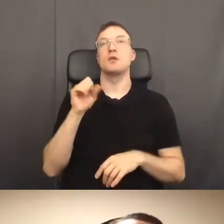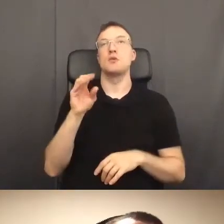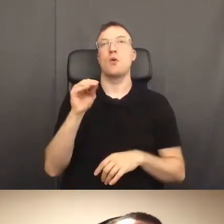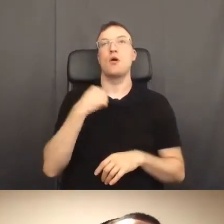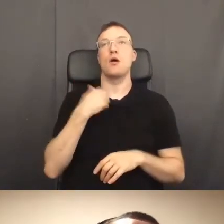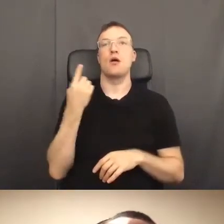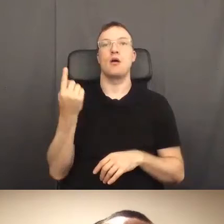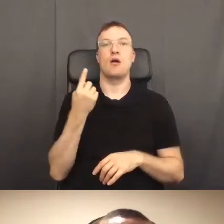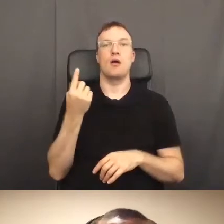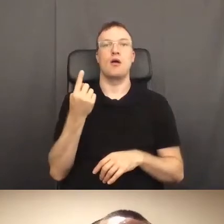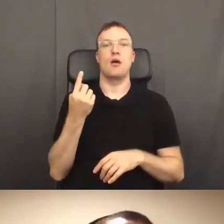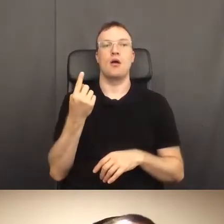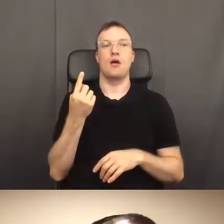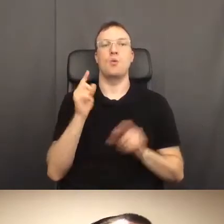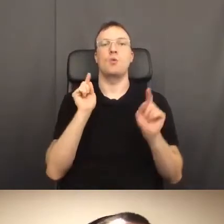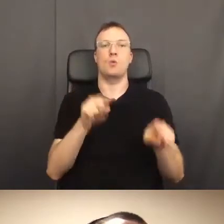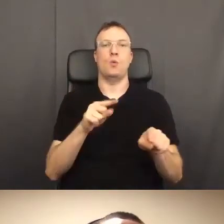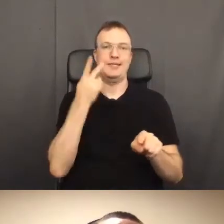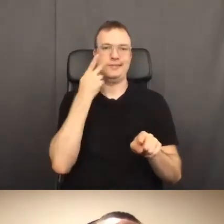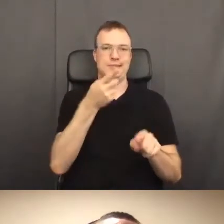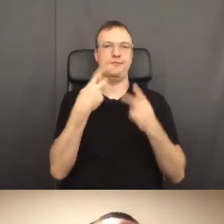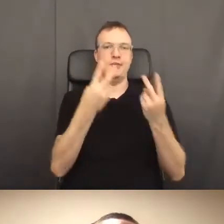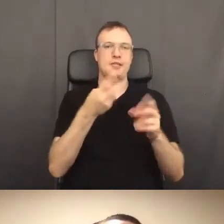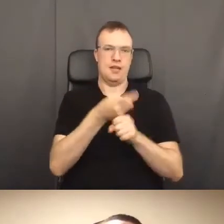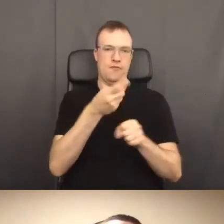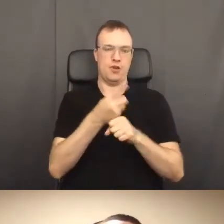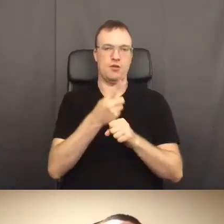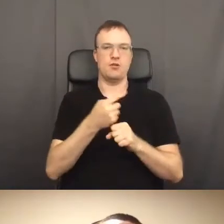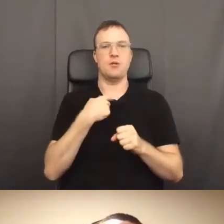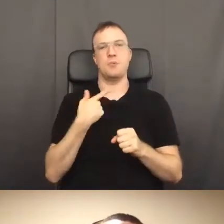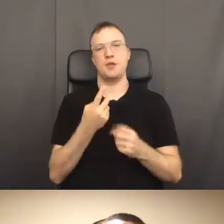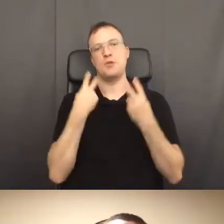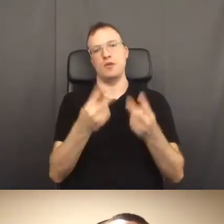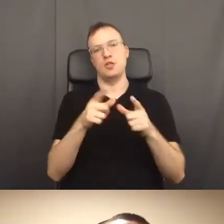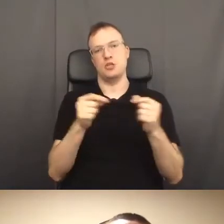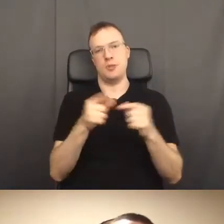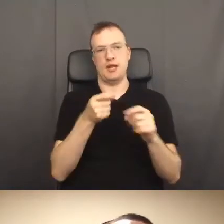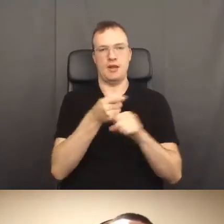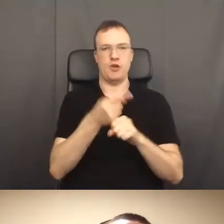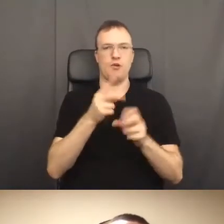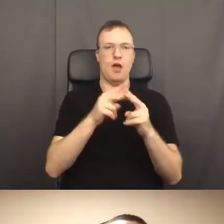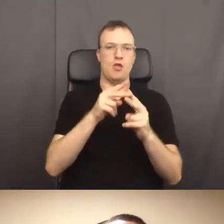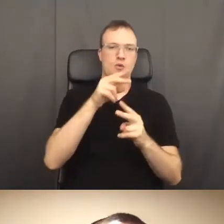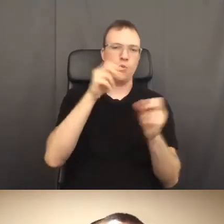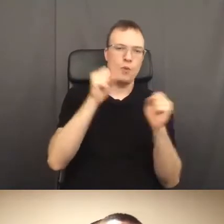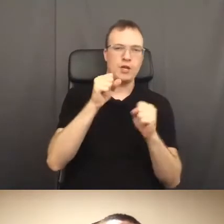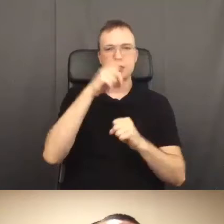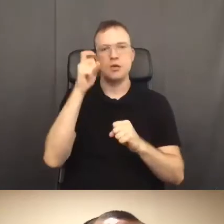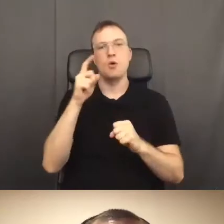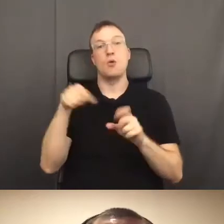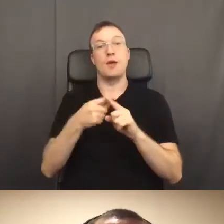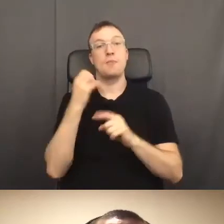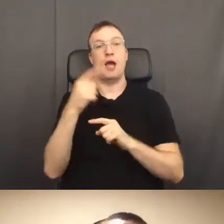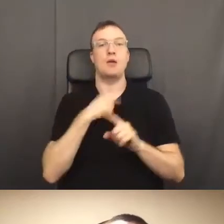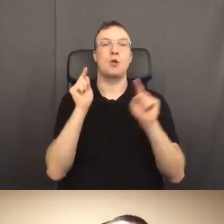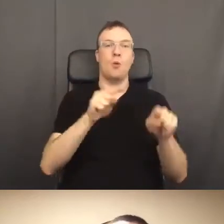go see him like every year. I go back to Japan every year, like maybe winter or summer. So every time I go back, I go say hello